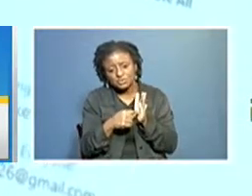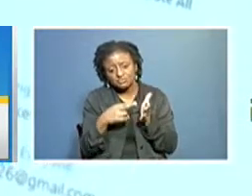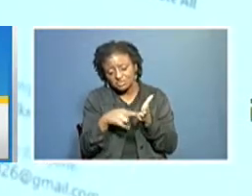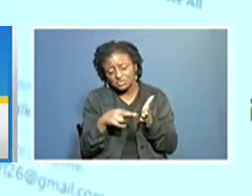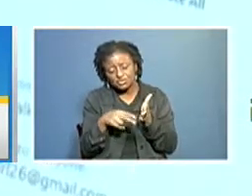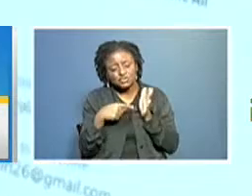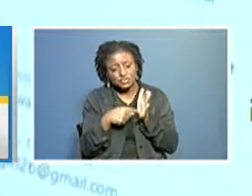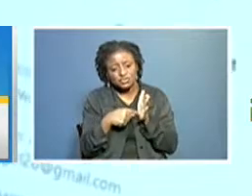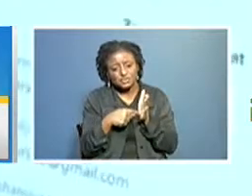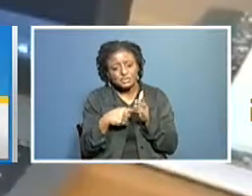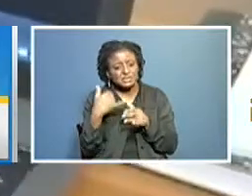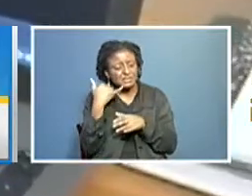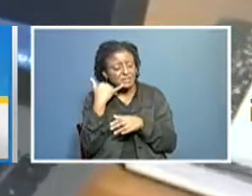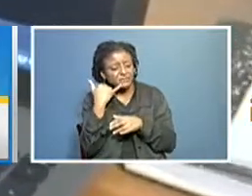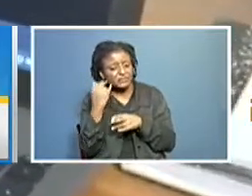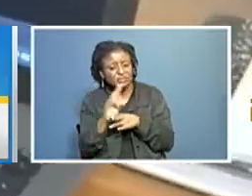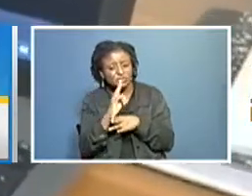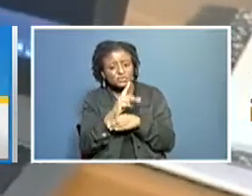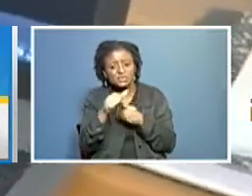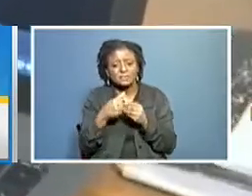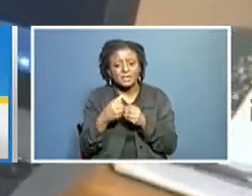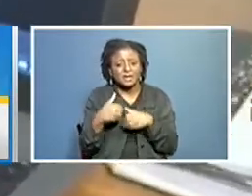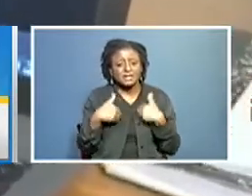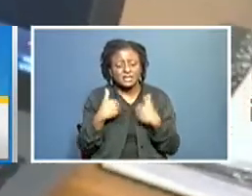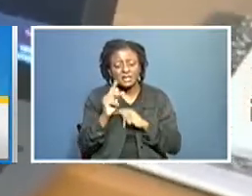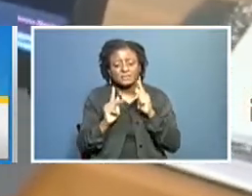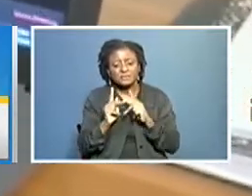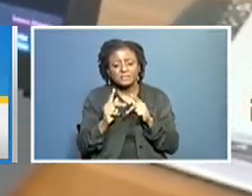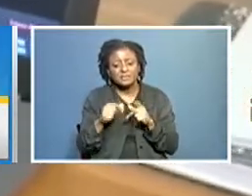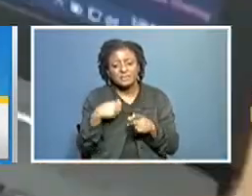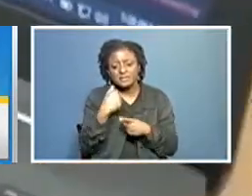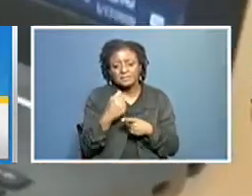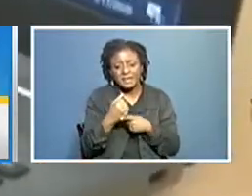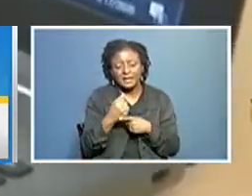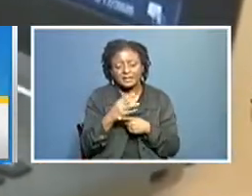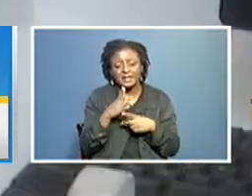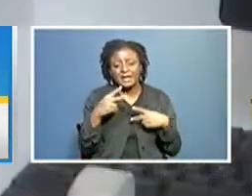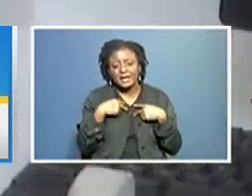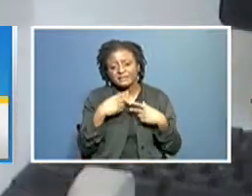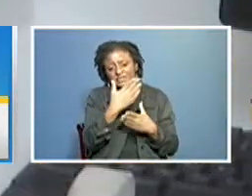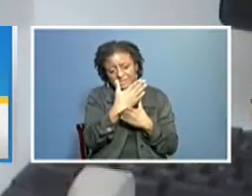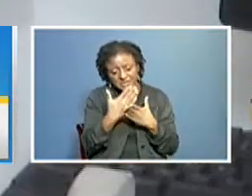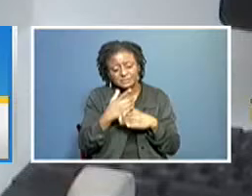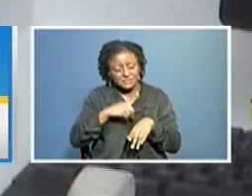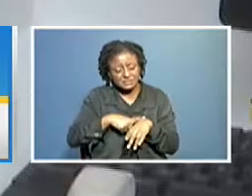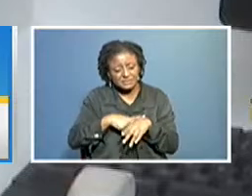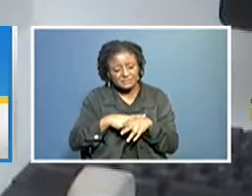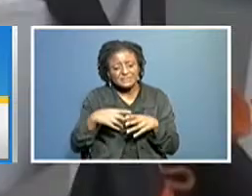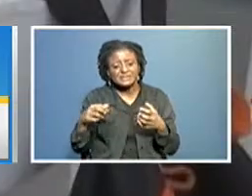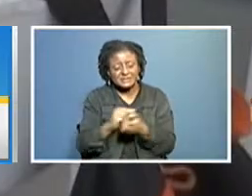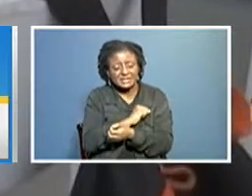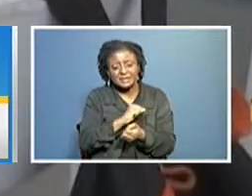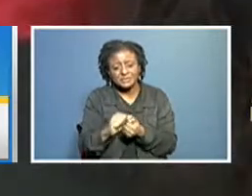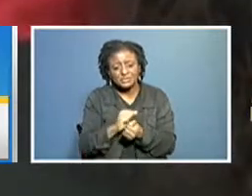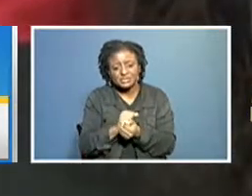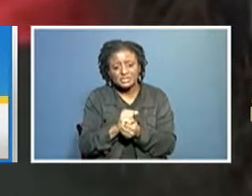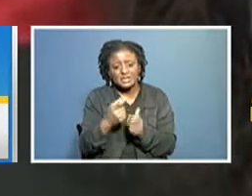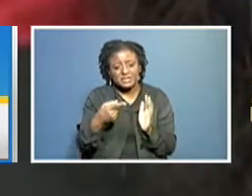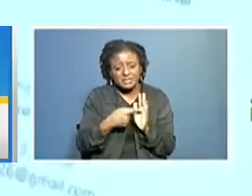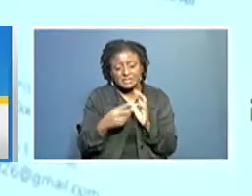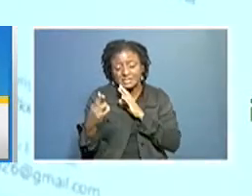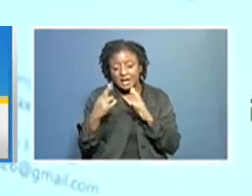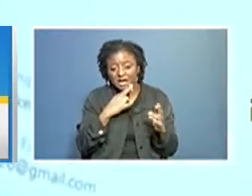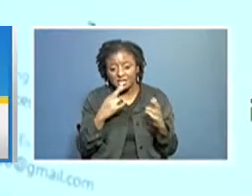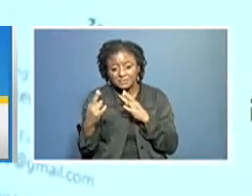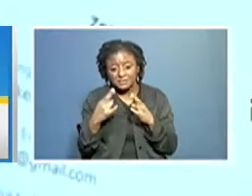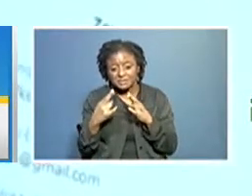cell phone use among young people, the effects have in some cases been damaging. In fact, this argument came to light recently as social